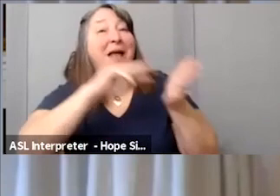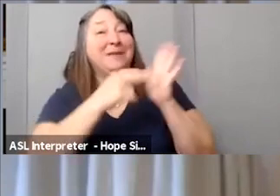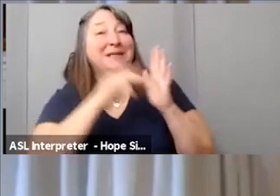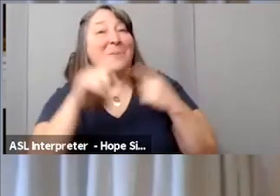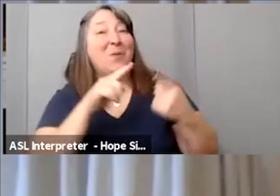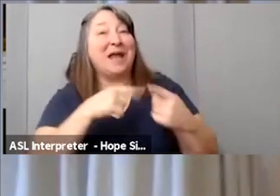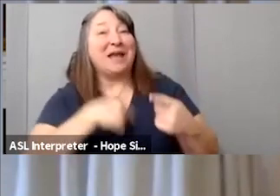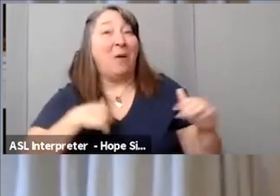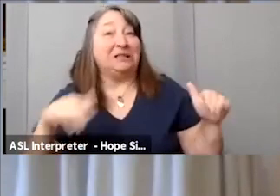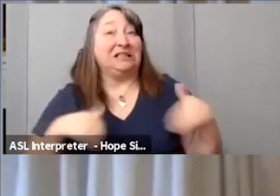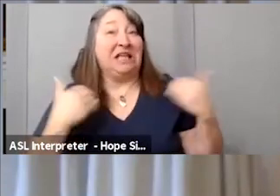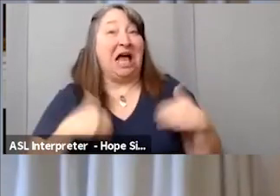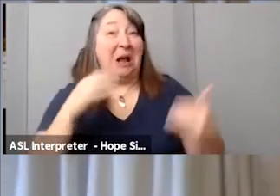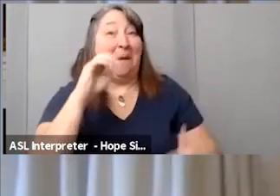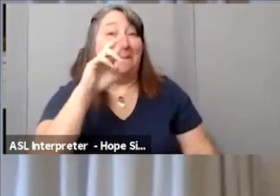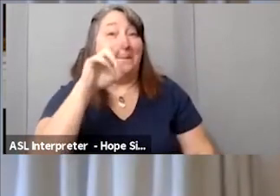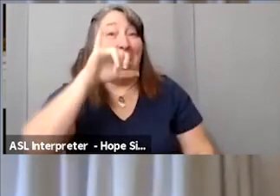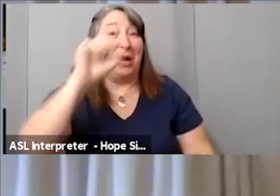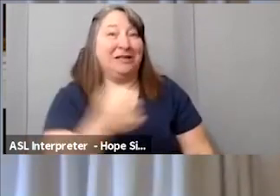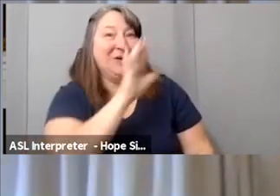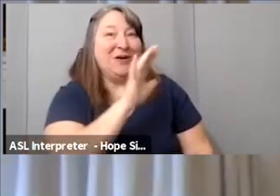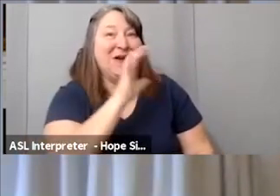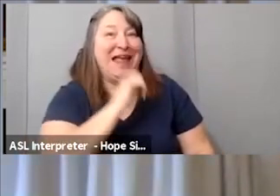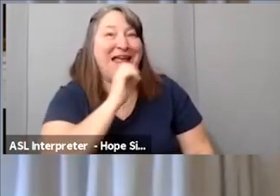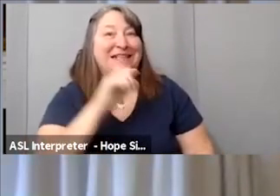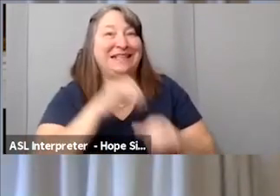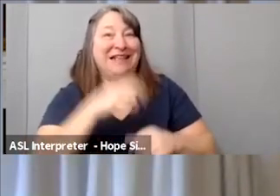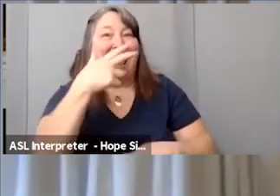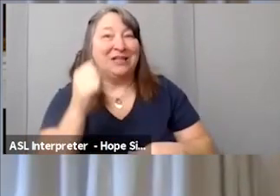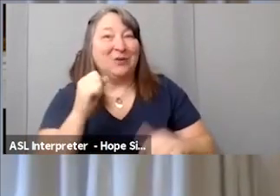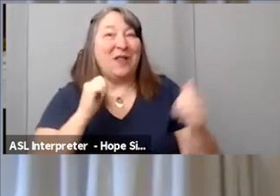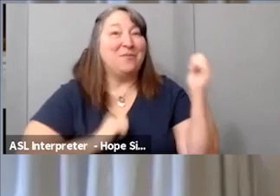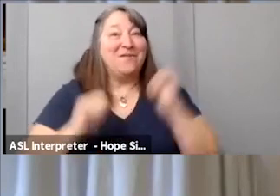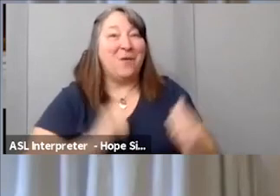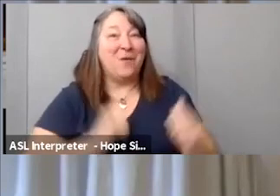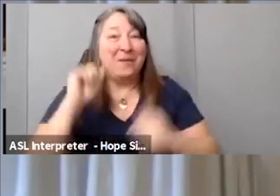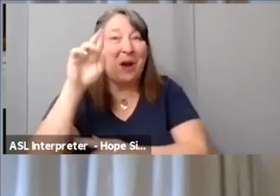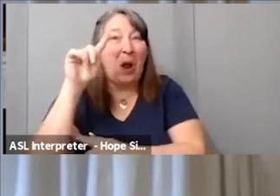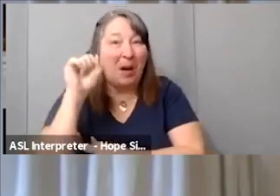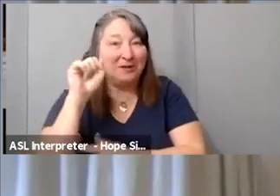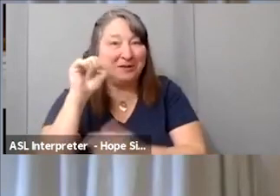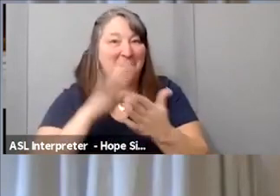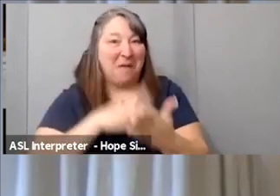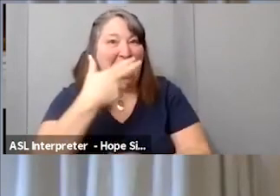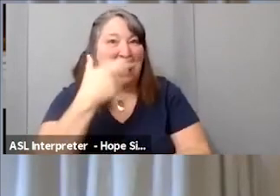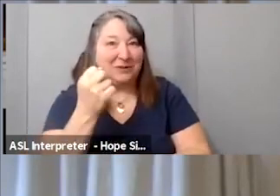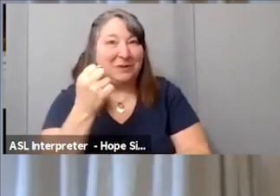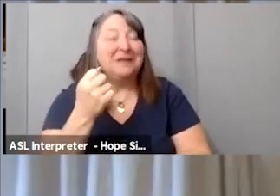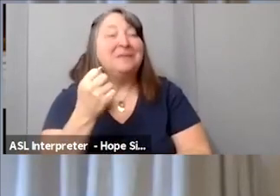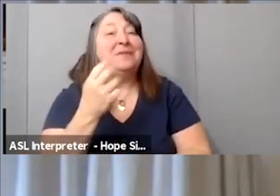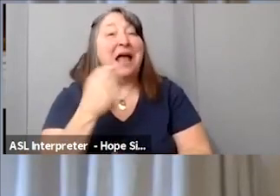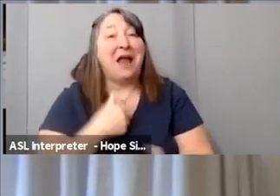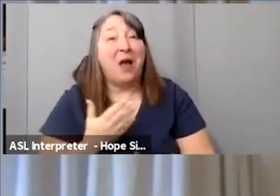age in the High School of Performing Arts, and I was given the role, I was offered